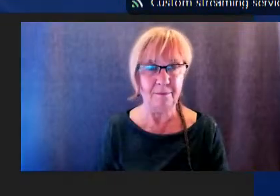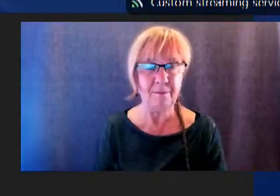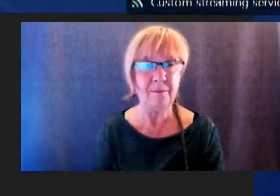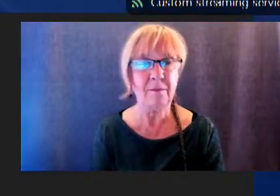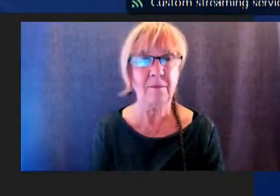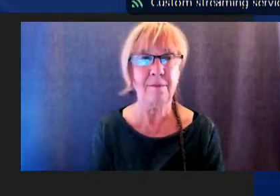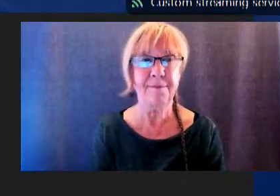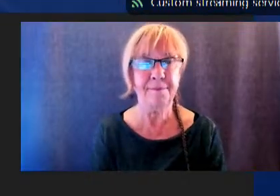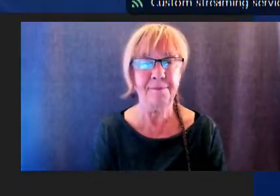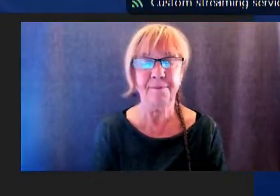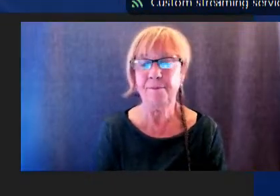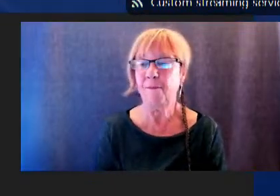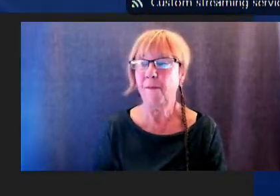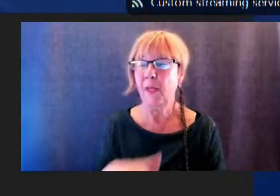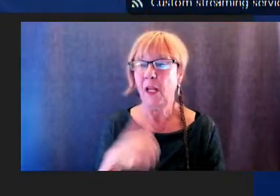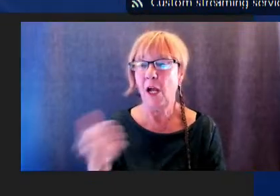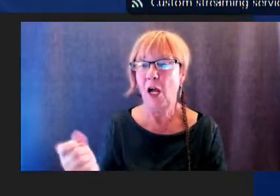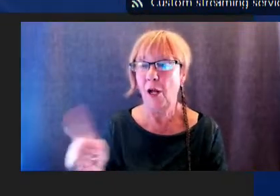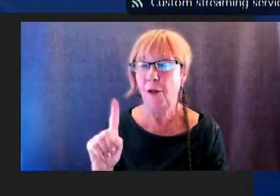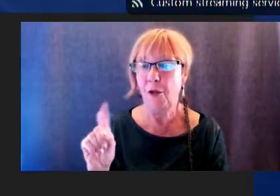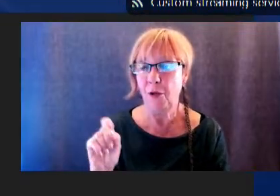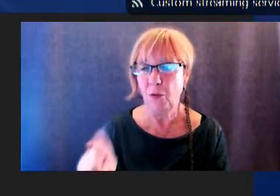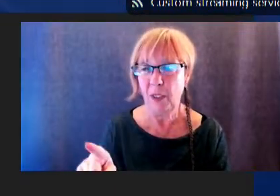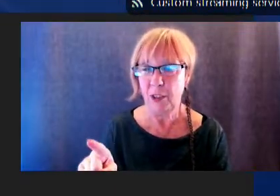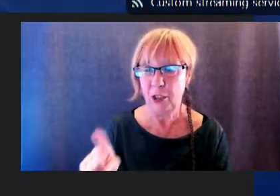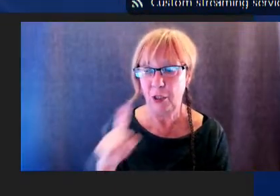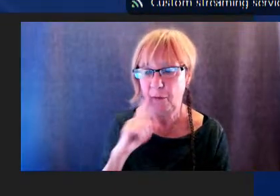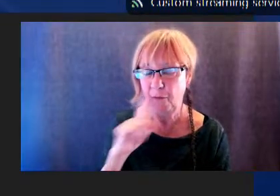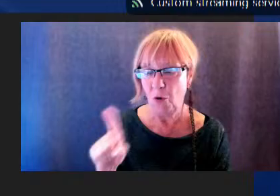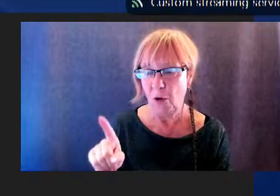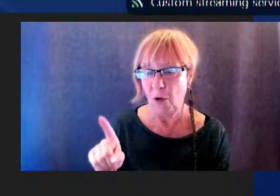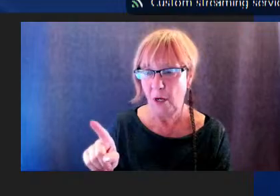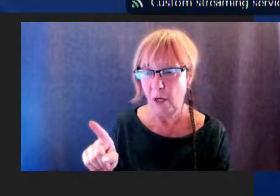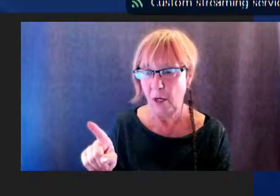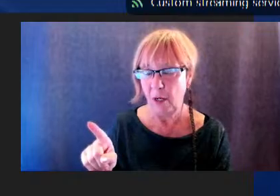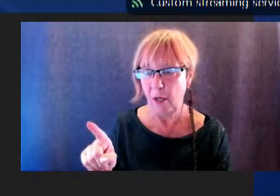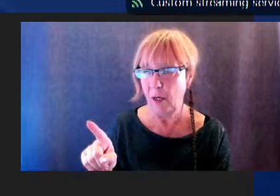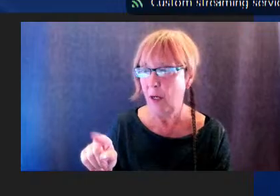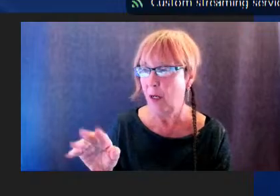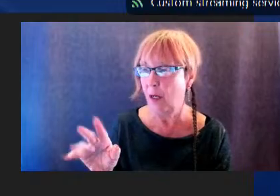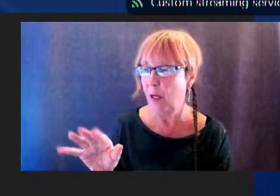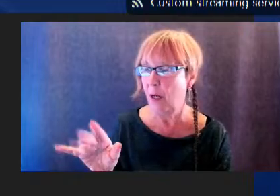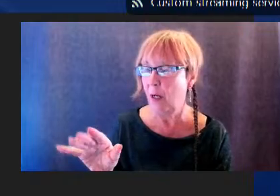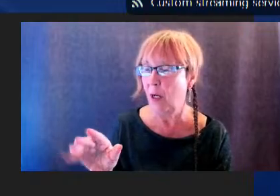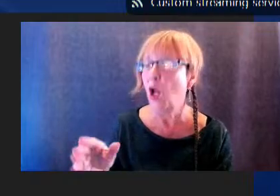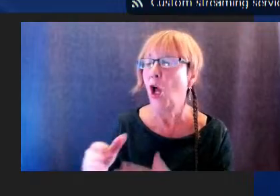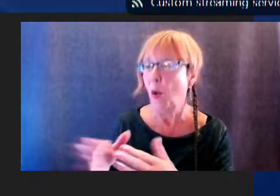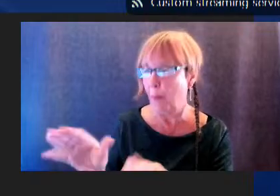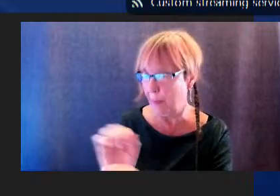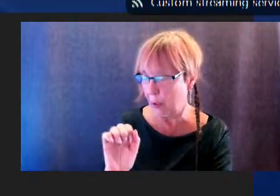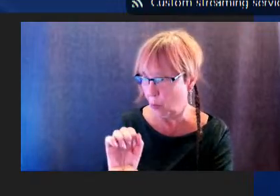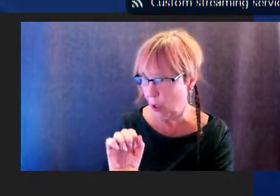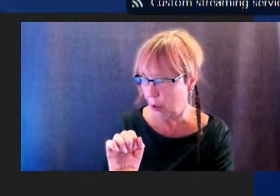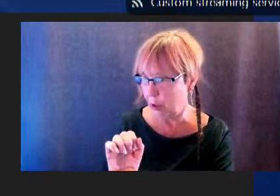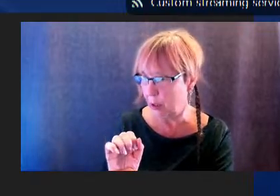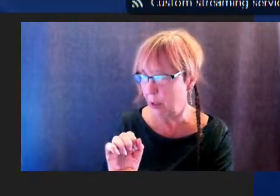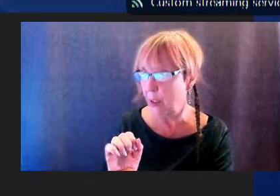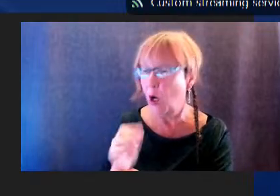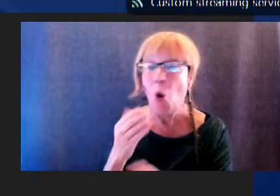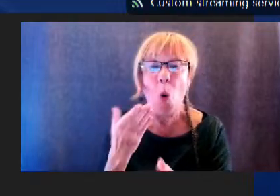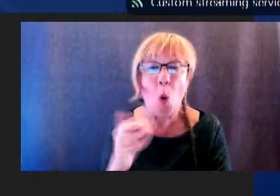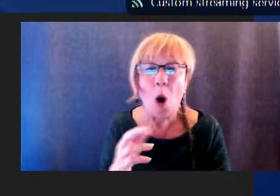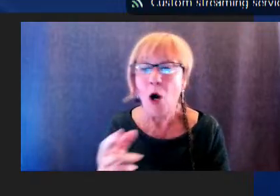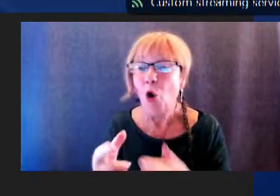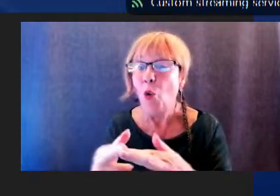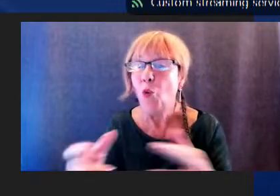Thank you, Kiara. Another question for, I believe, for Public Works. It could also be for regional planning. What